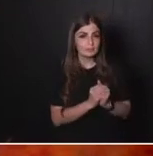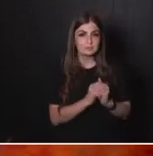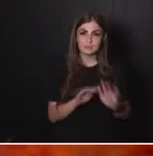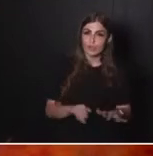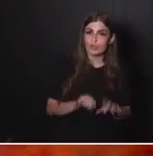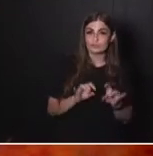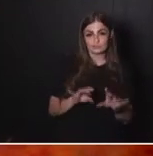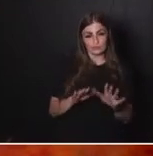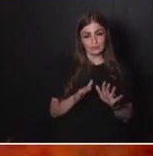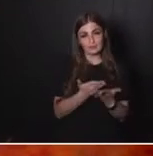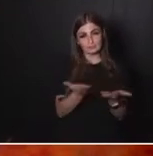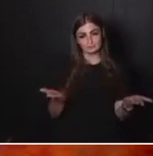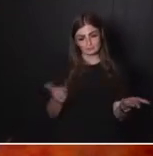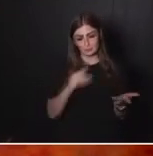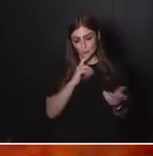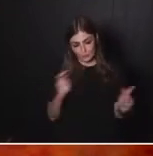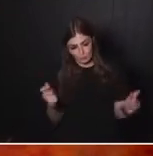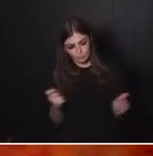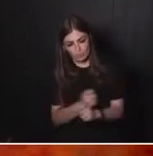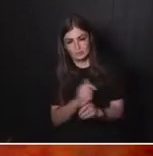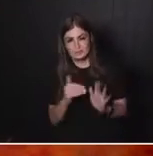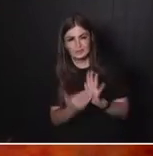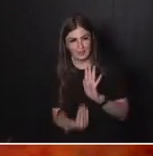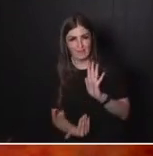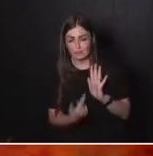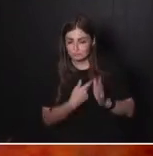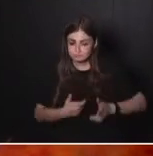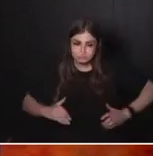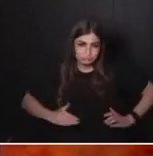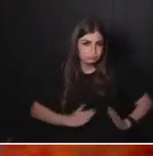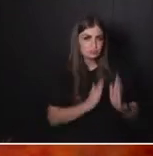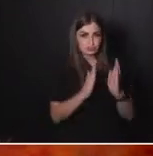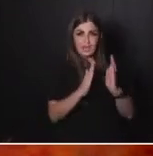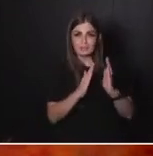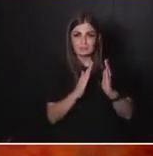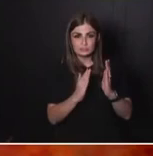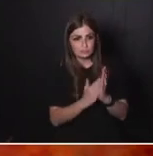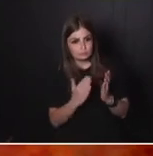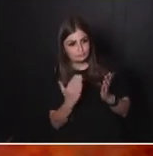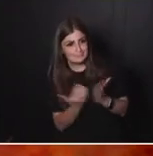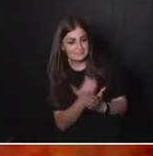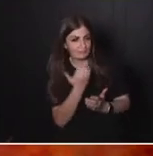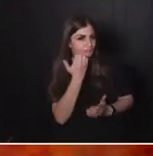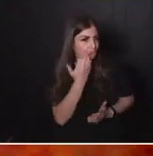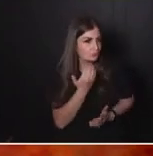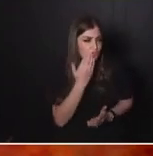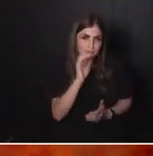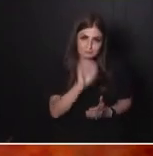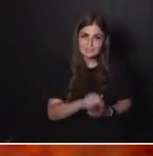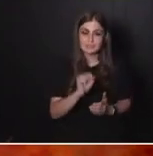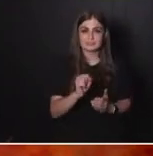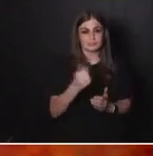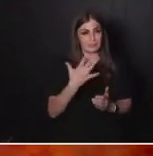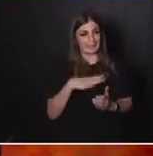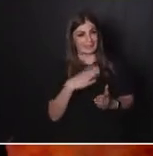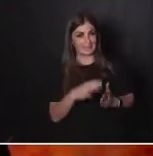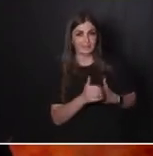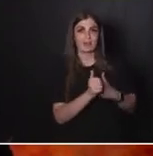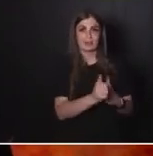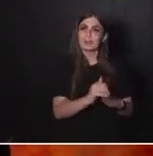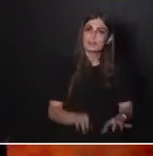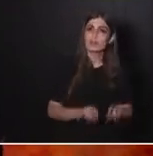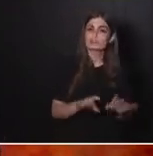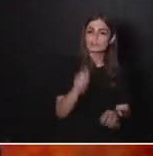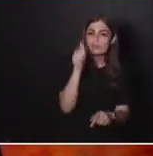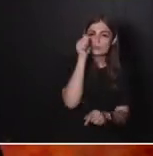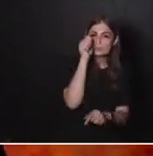is at a national crossroads. We face enormous challenges to secure our future. And that requires a leader who Australians